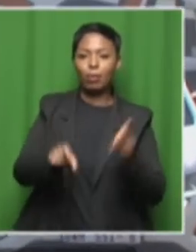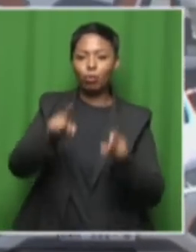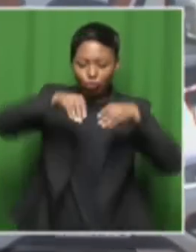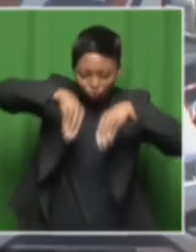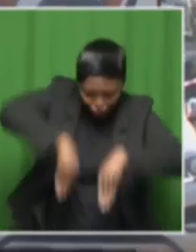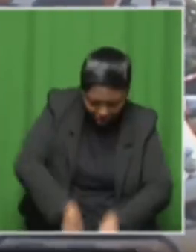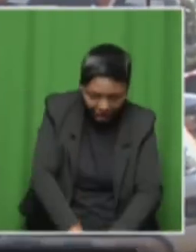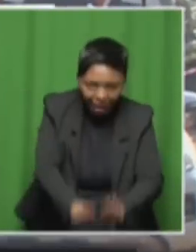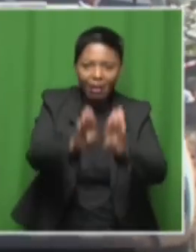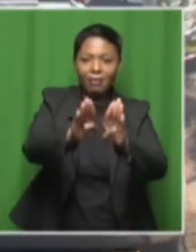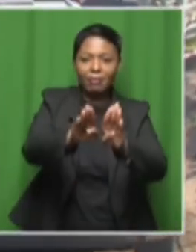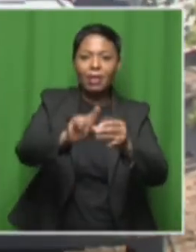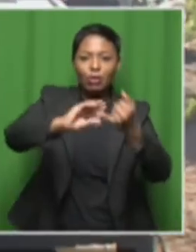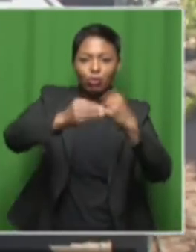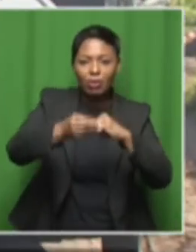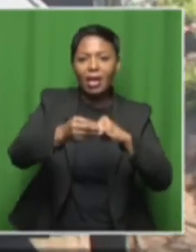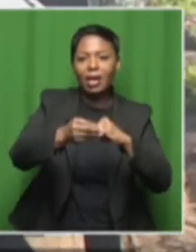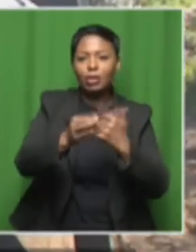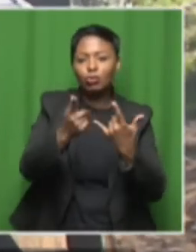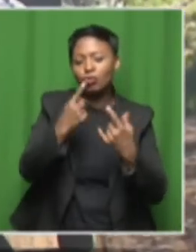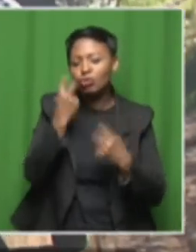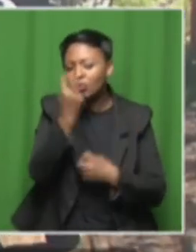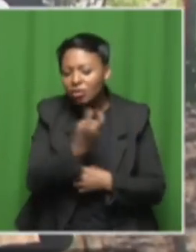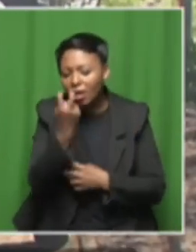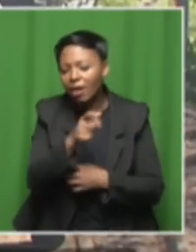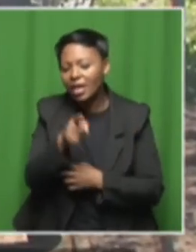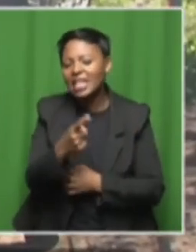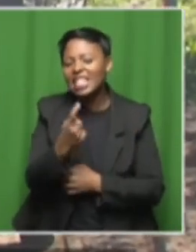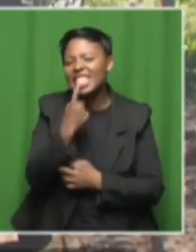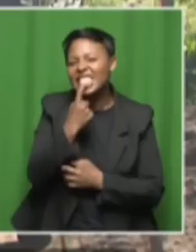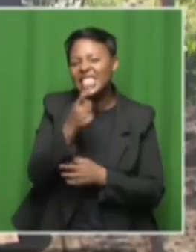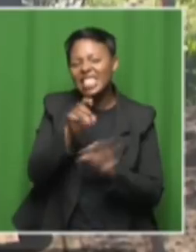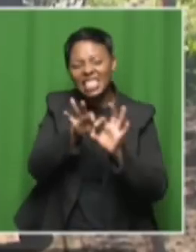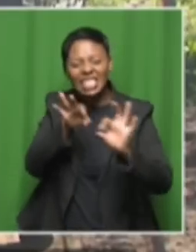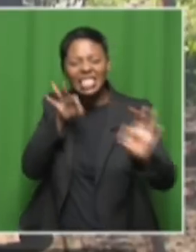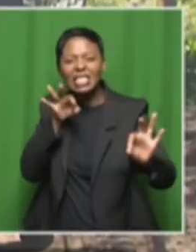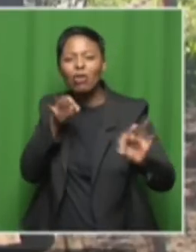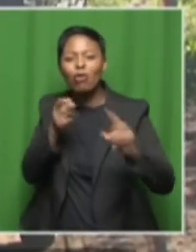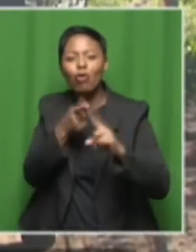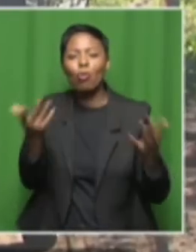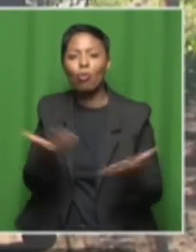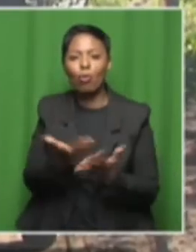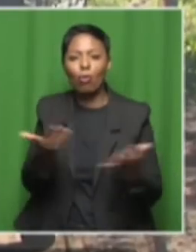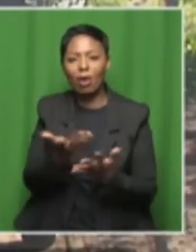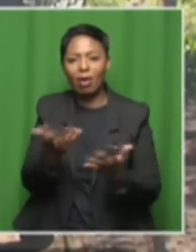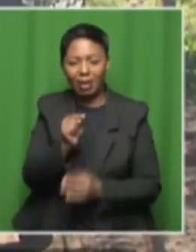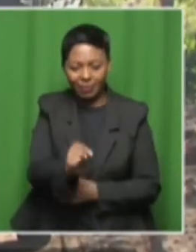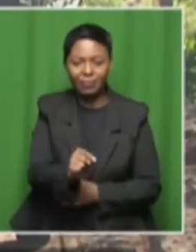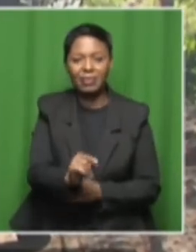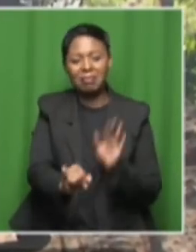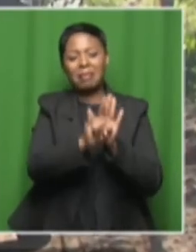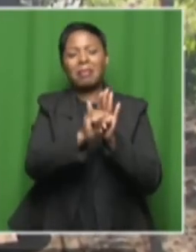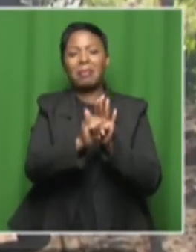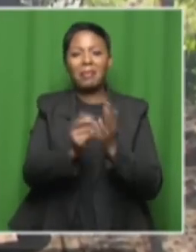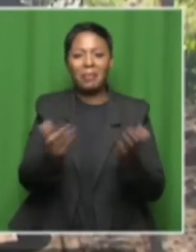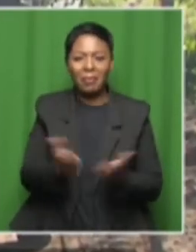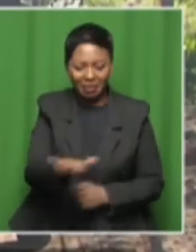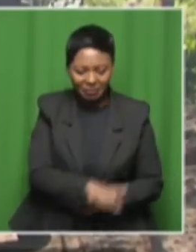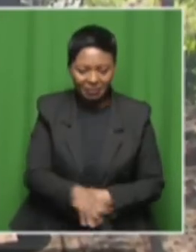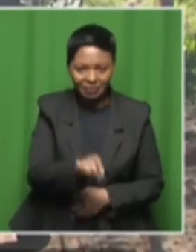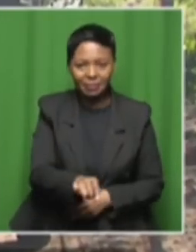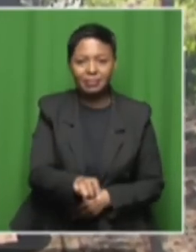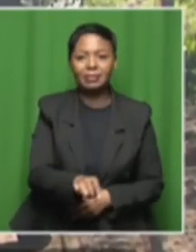heavy metal was. We did see them use the very same rods this morning. That's how they managed to detect that there